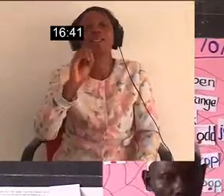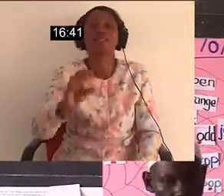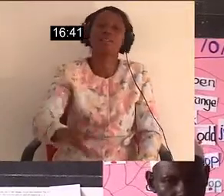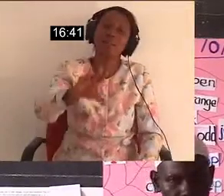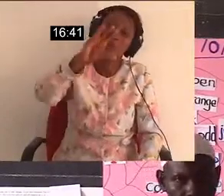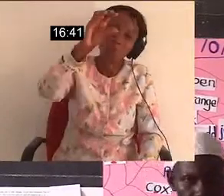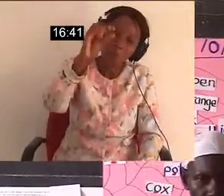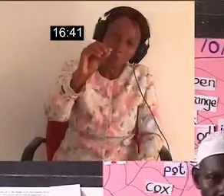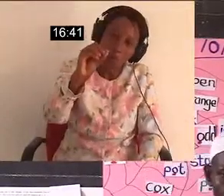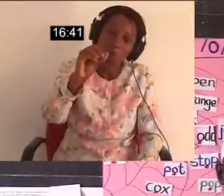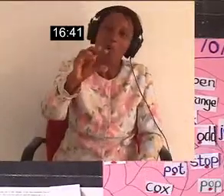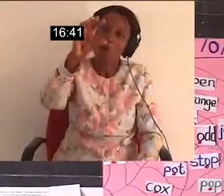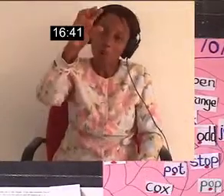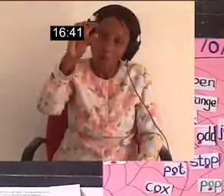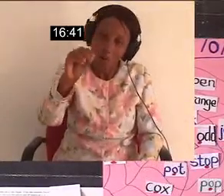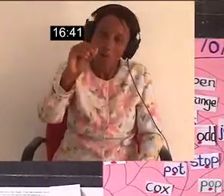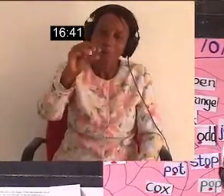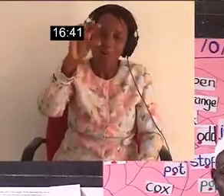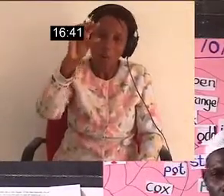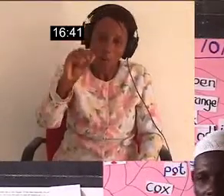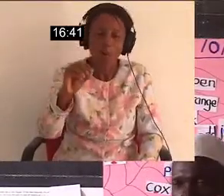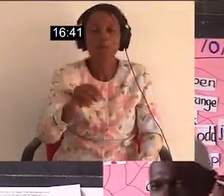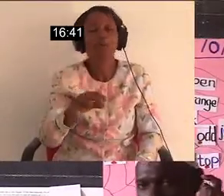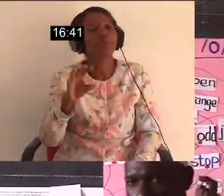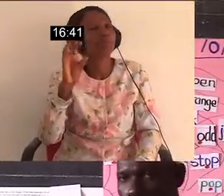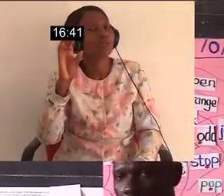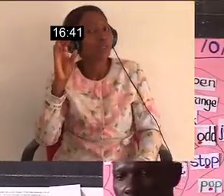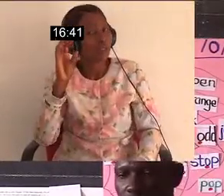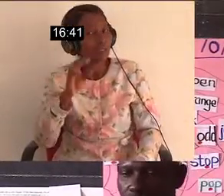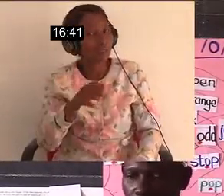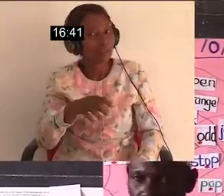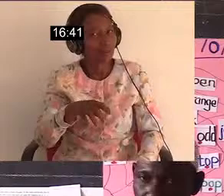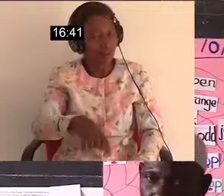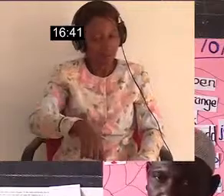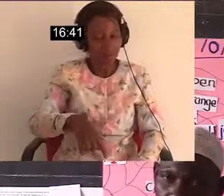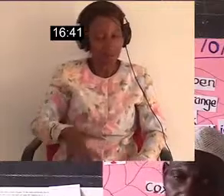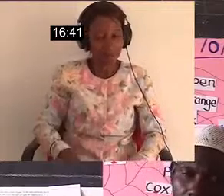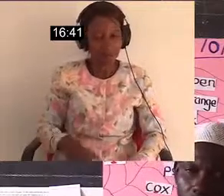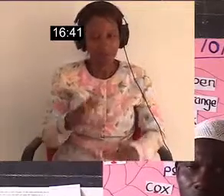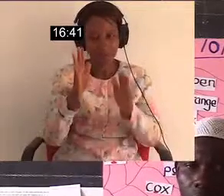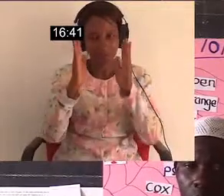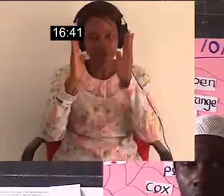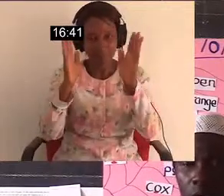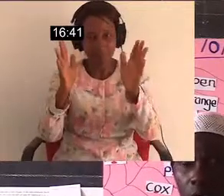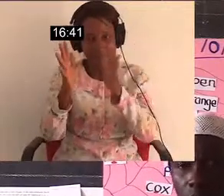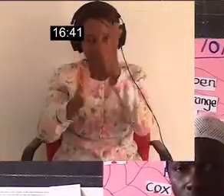O, O. Okay? Listen to the words of the song.